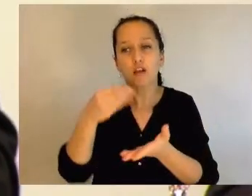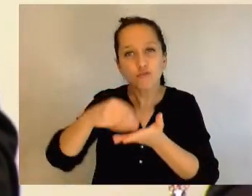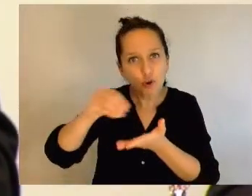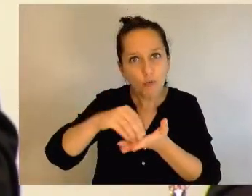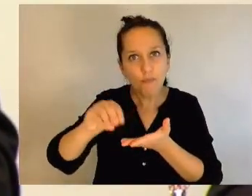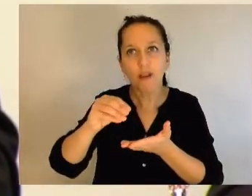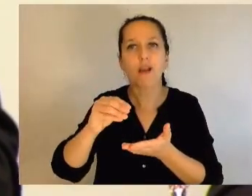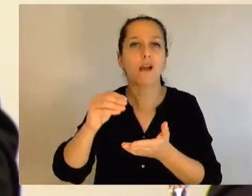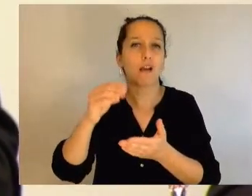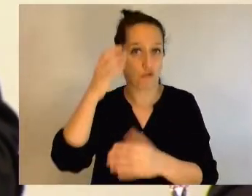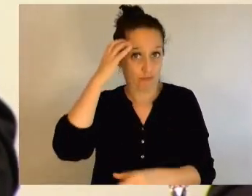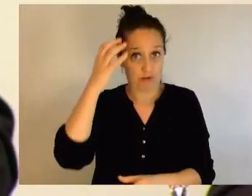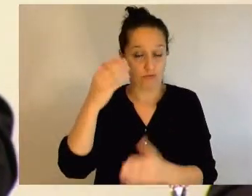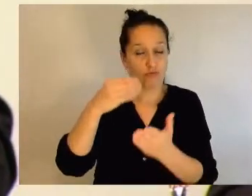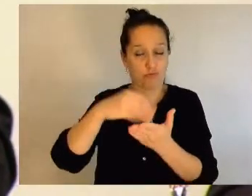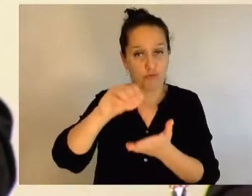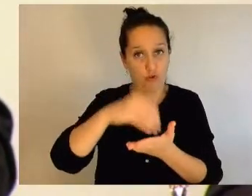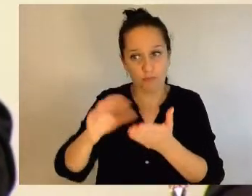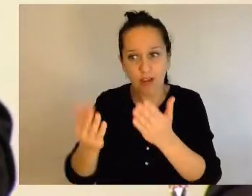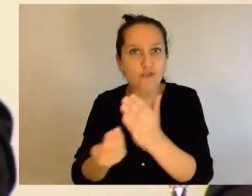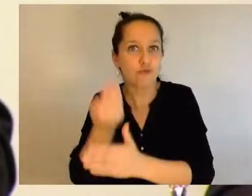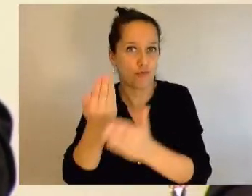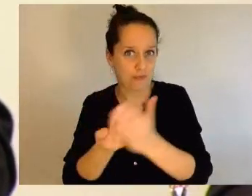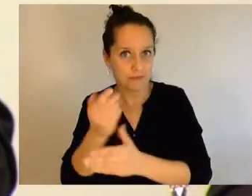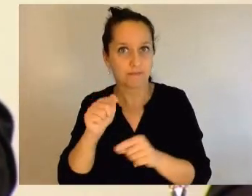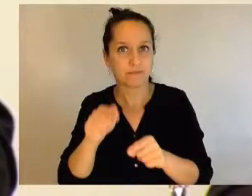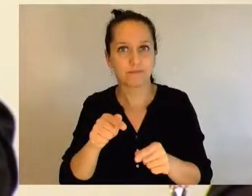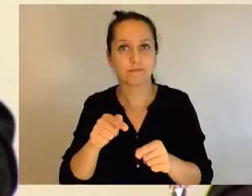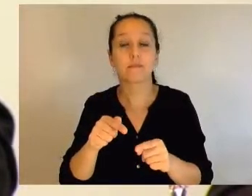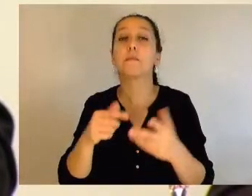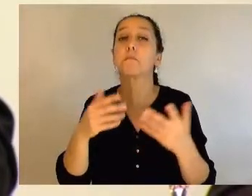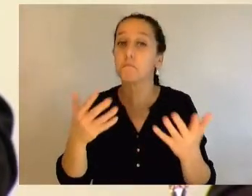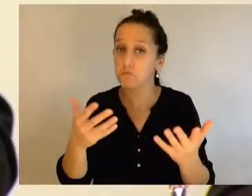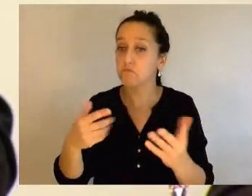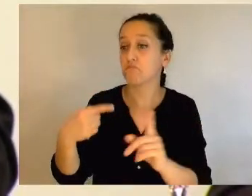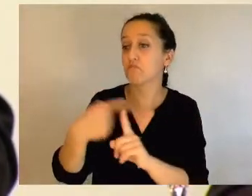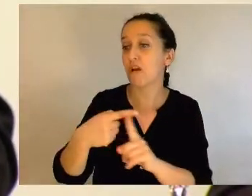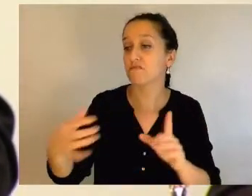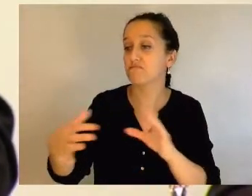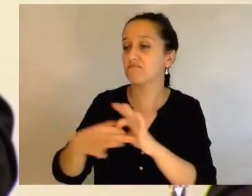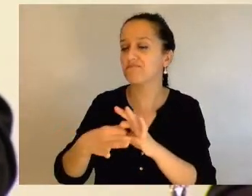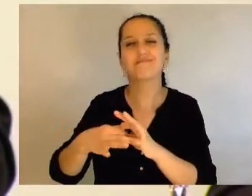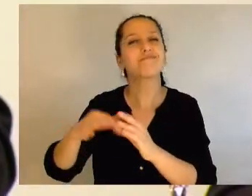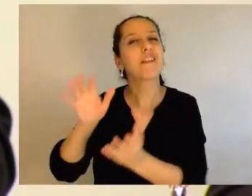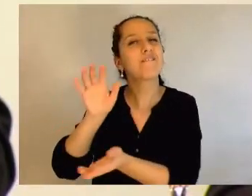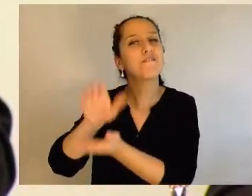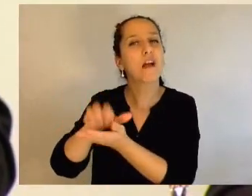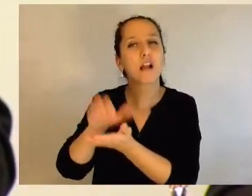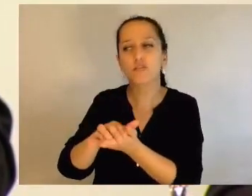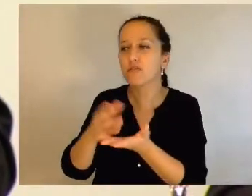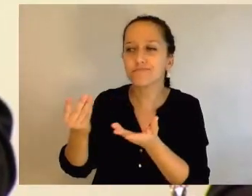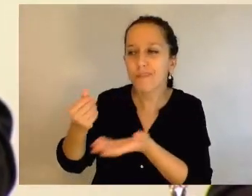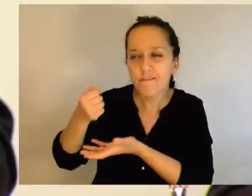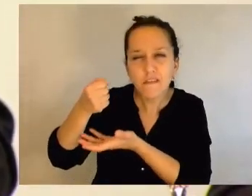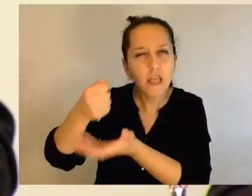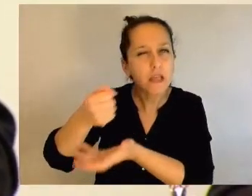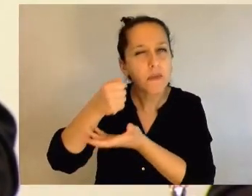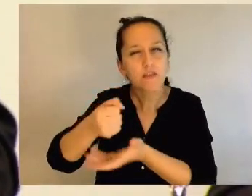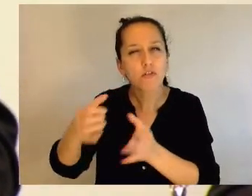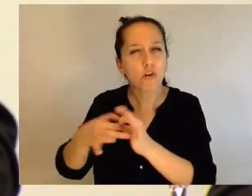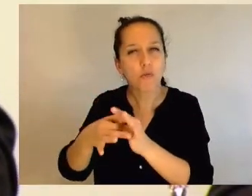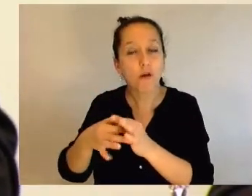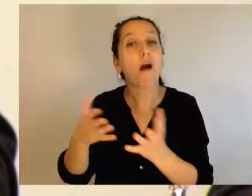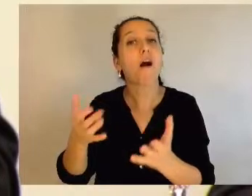together with innovating public procurement, how to articulate with the financial